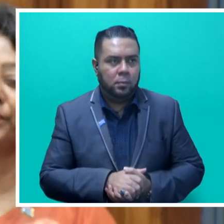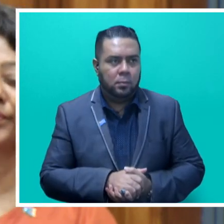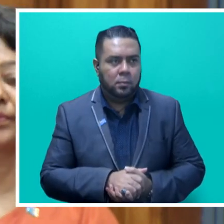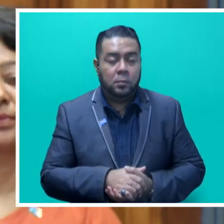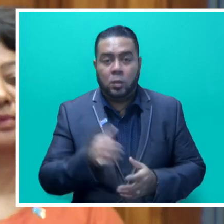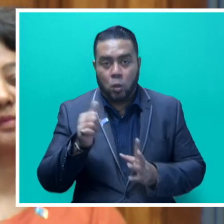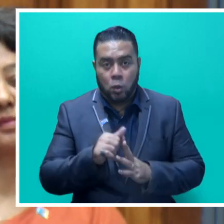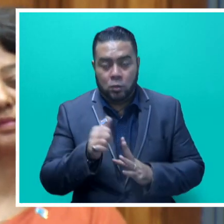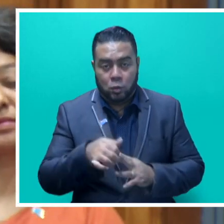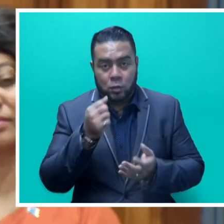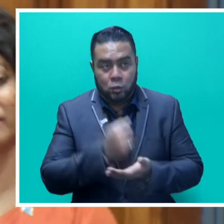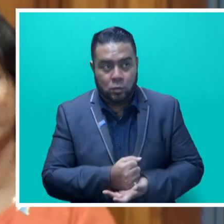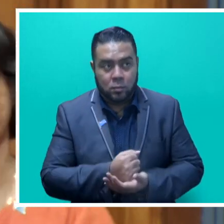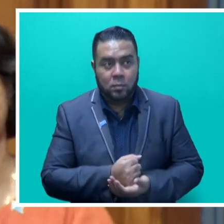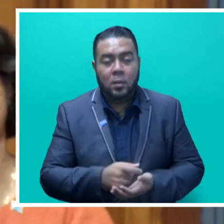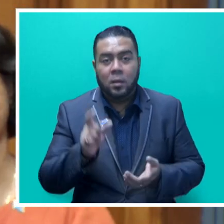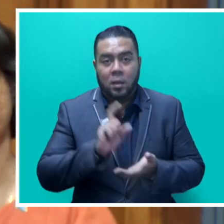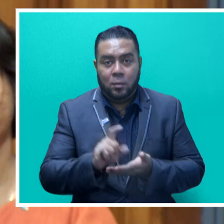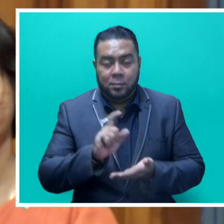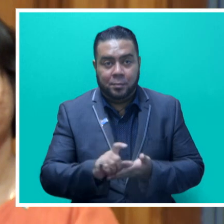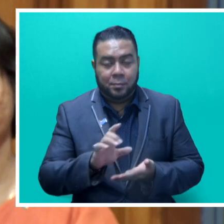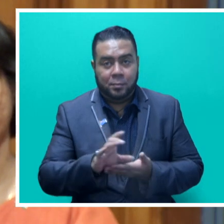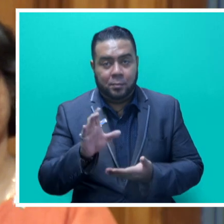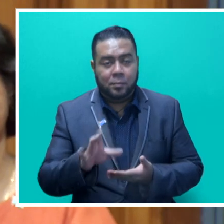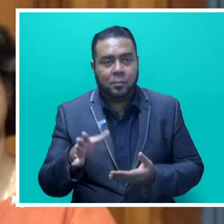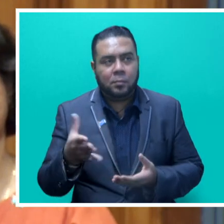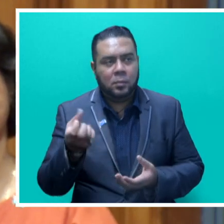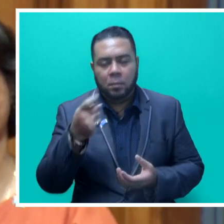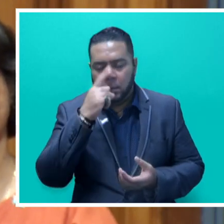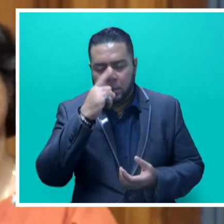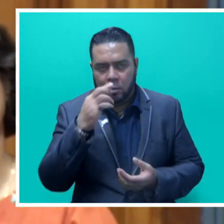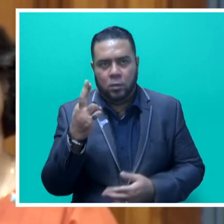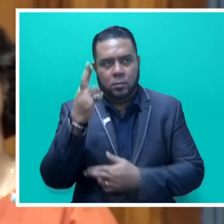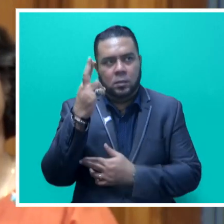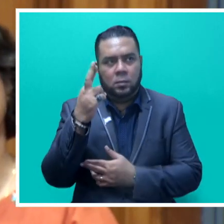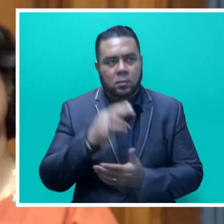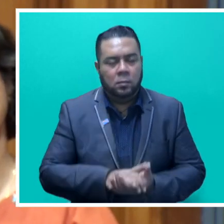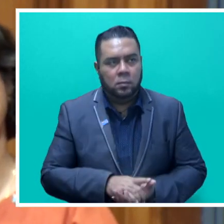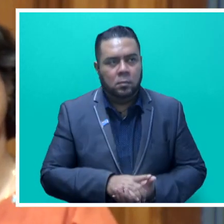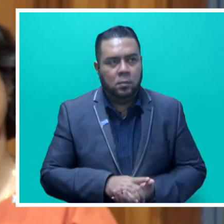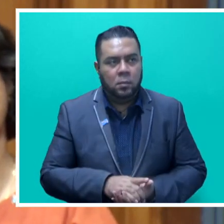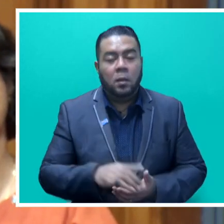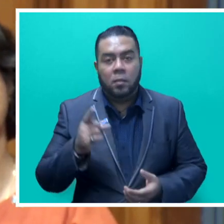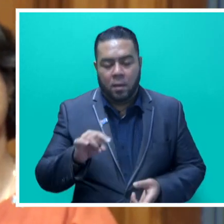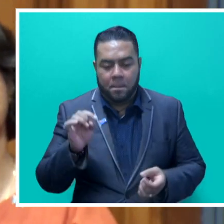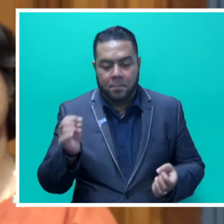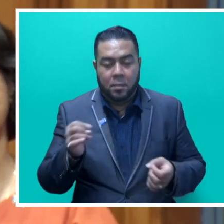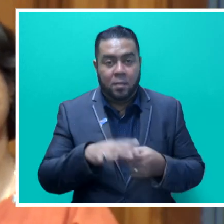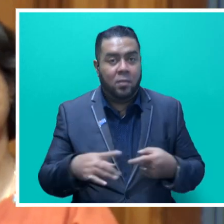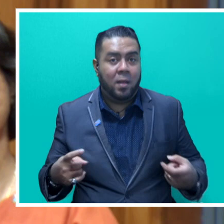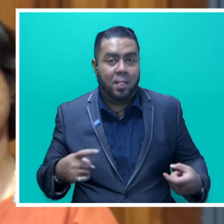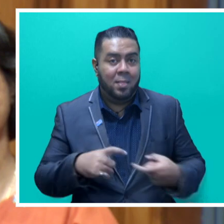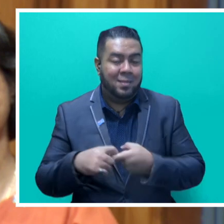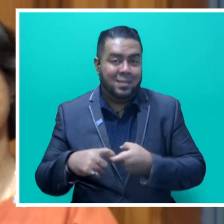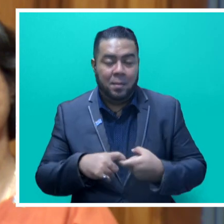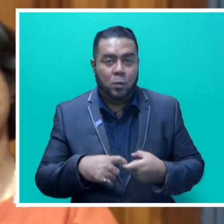It also ensures that councillors are accountable to the people they represent. In fact, they provide the links between communities and